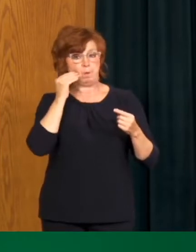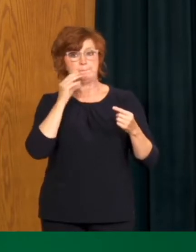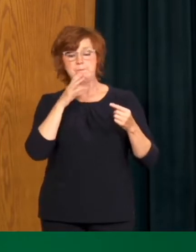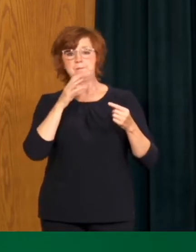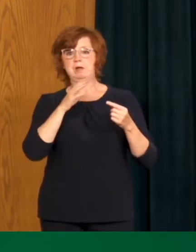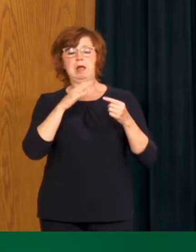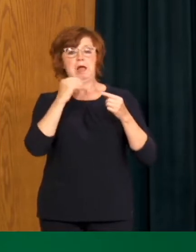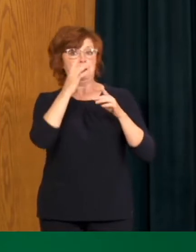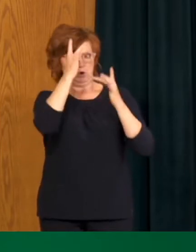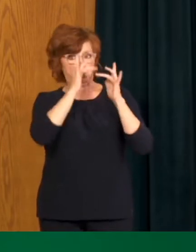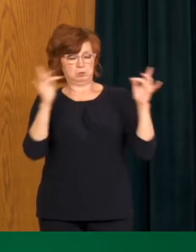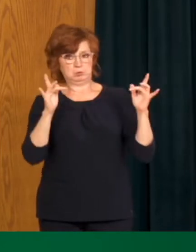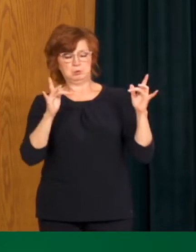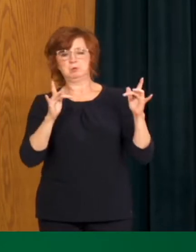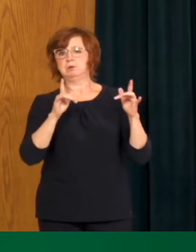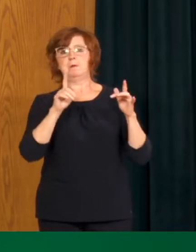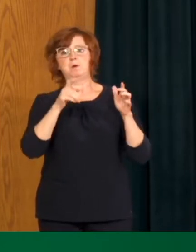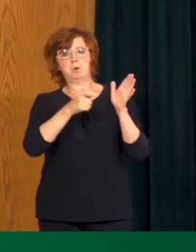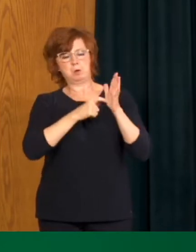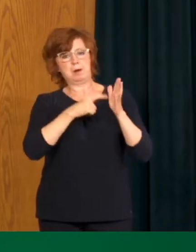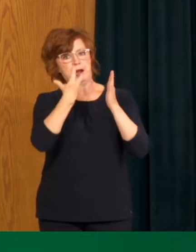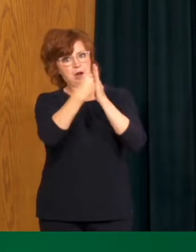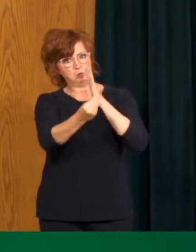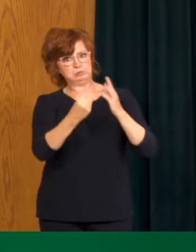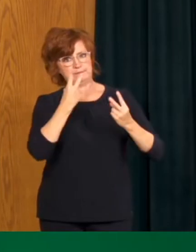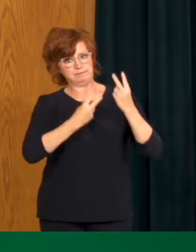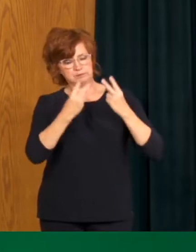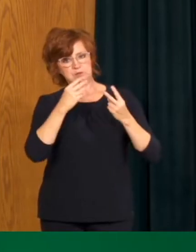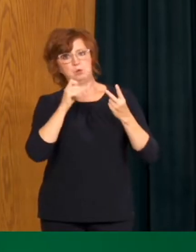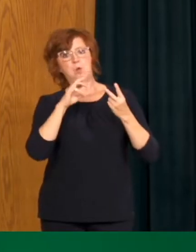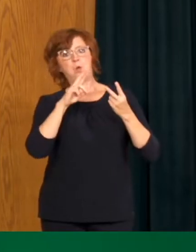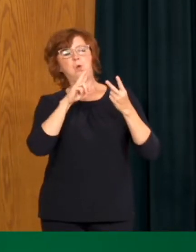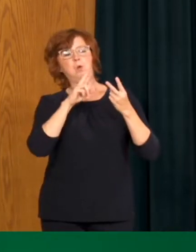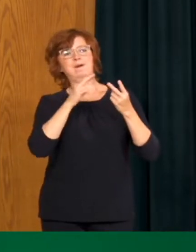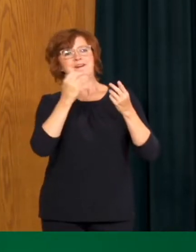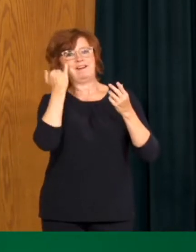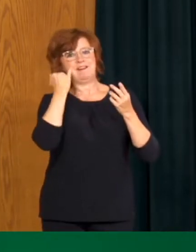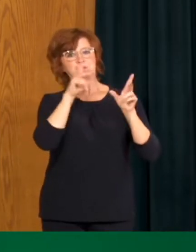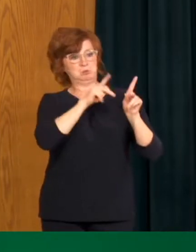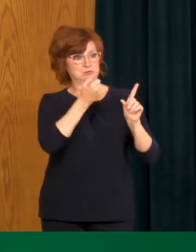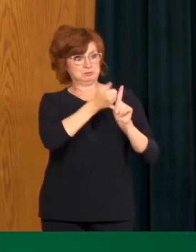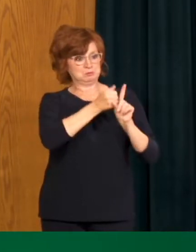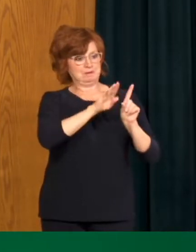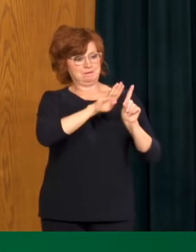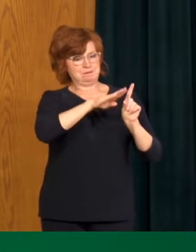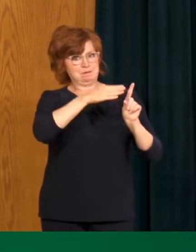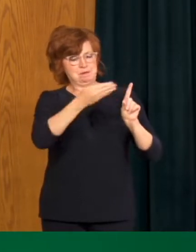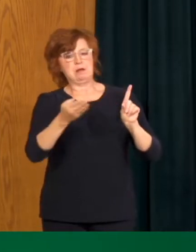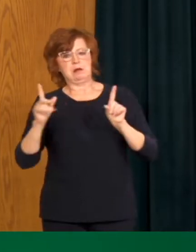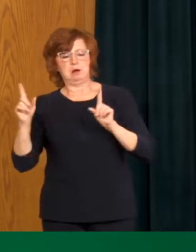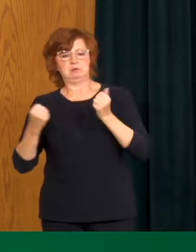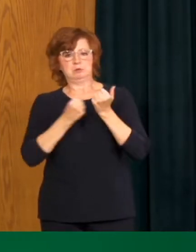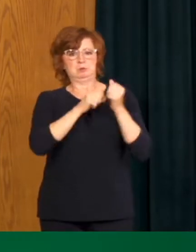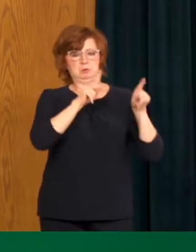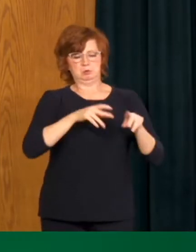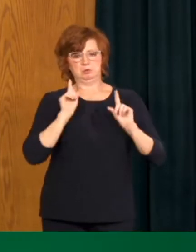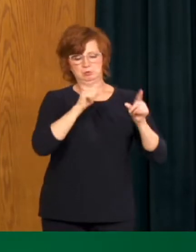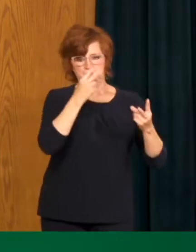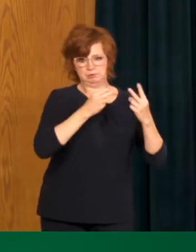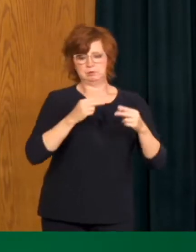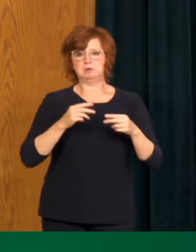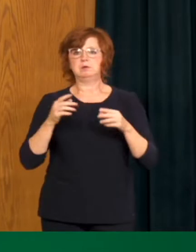care. It is crucial that we continue to keep the spread of COVID out of our seniors' homes and that we protect our loved ones in